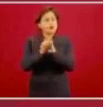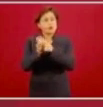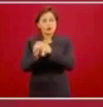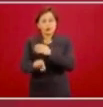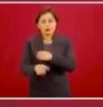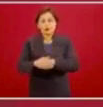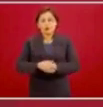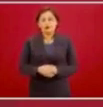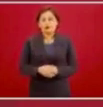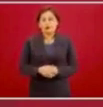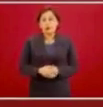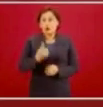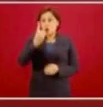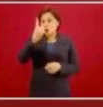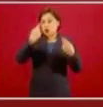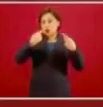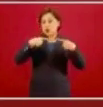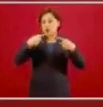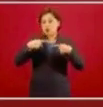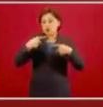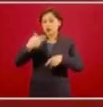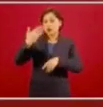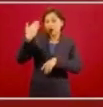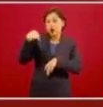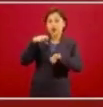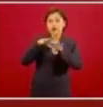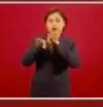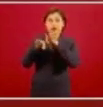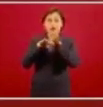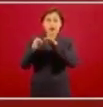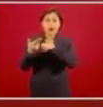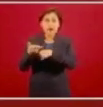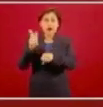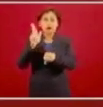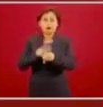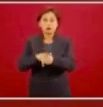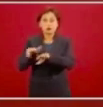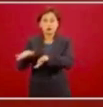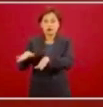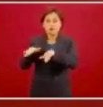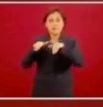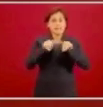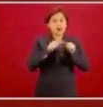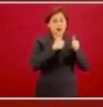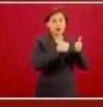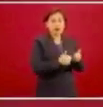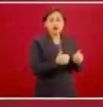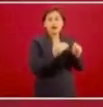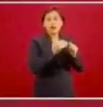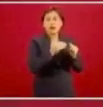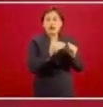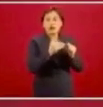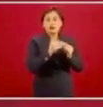is the person who stopped going to work.